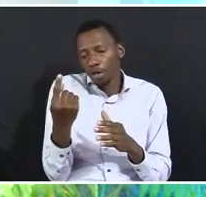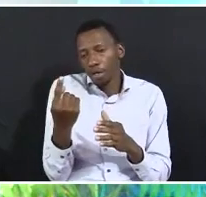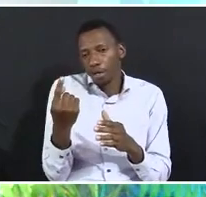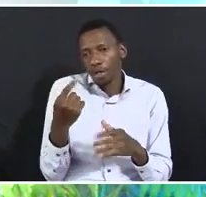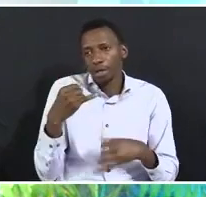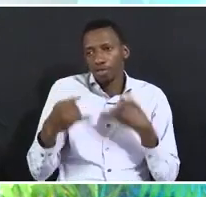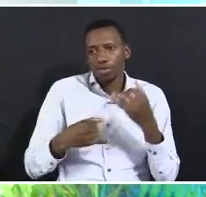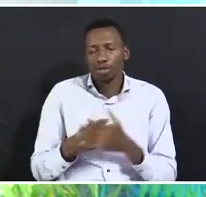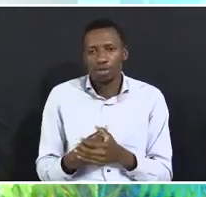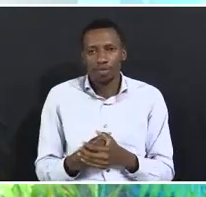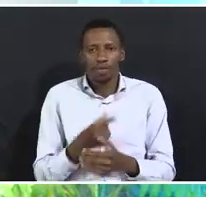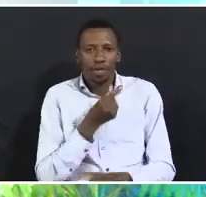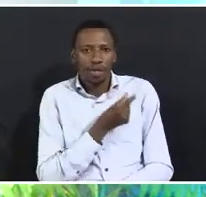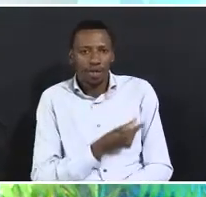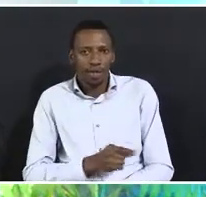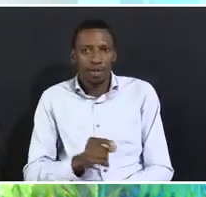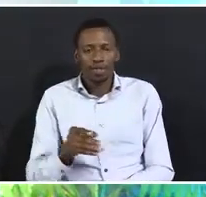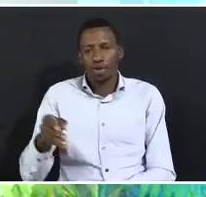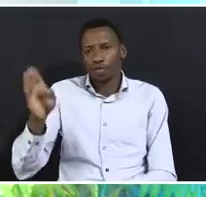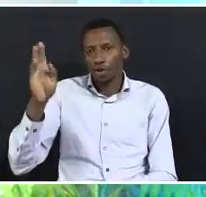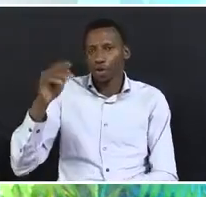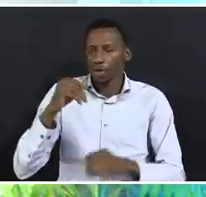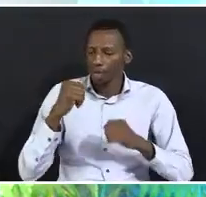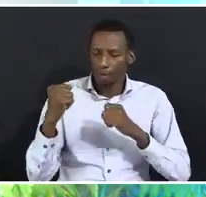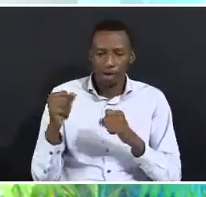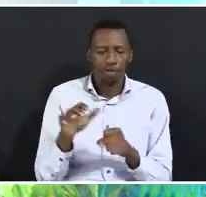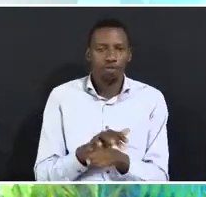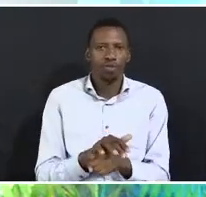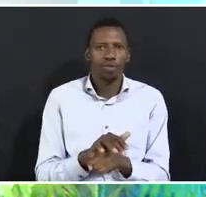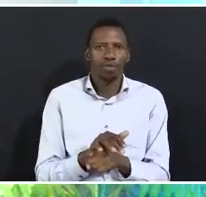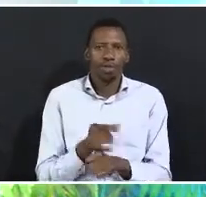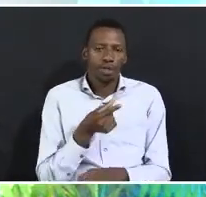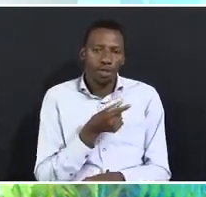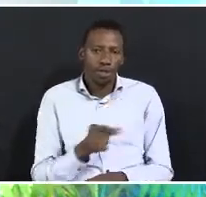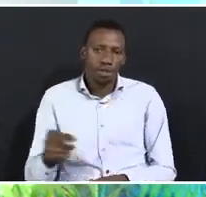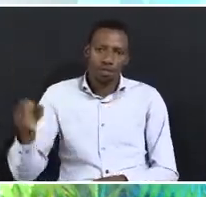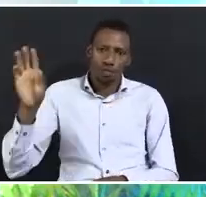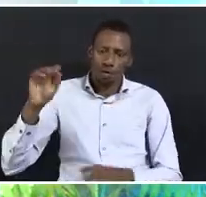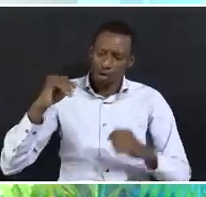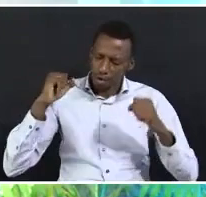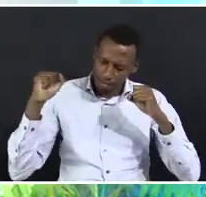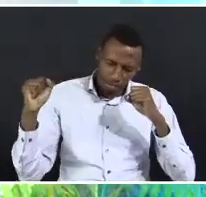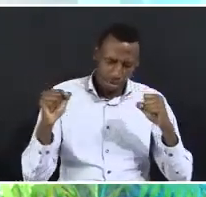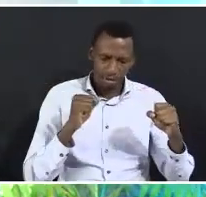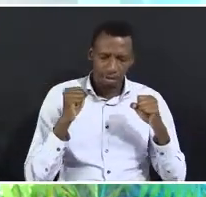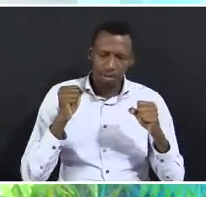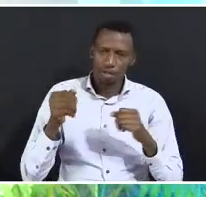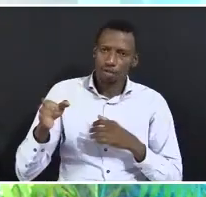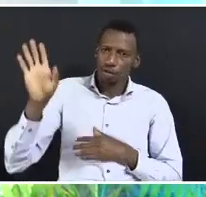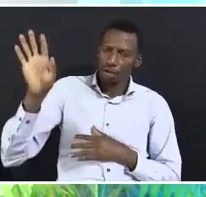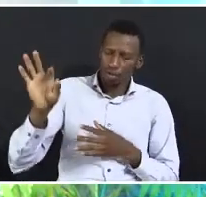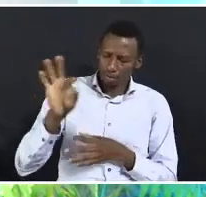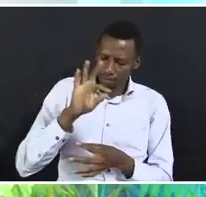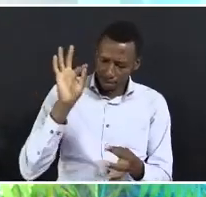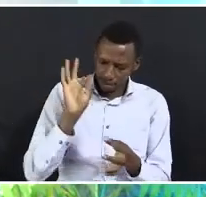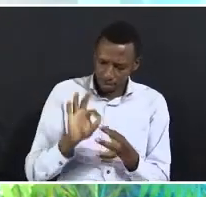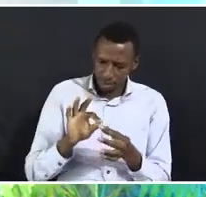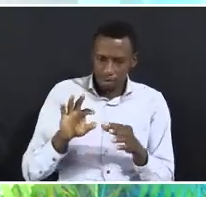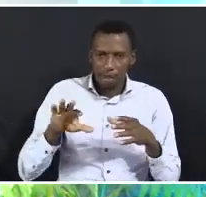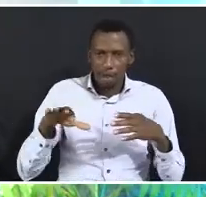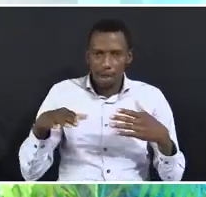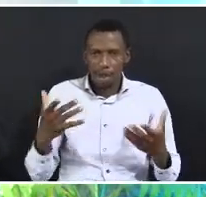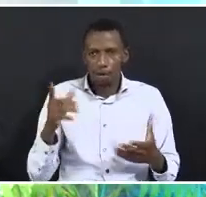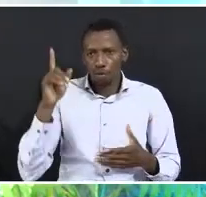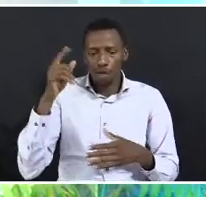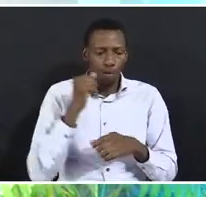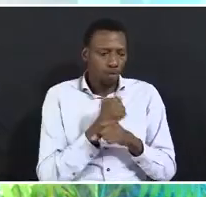The grace of God is powerful. The grace of God is mighty. God is particular in the way he does